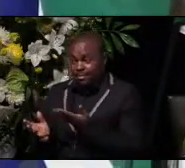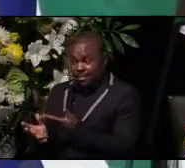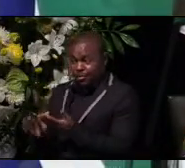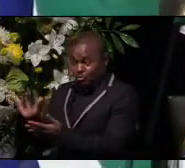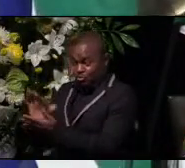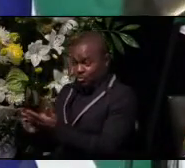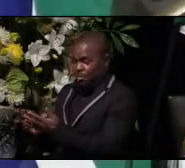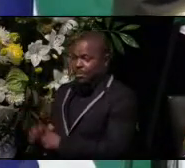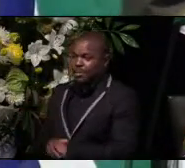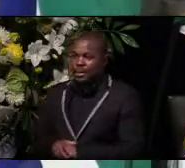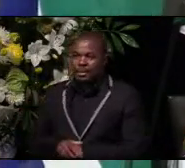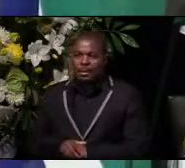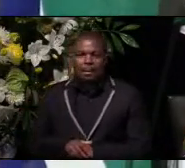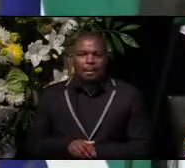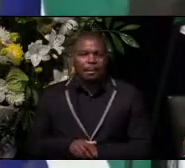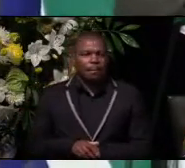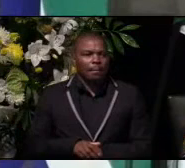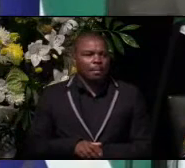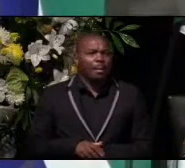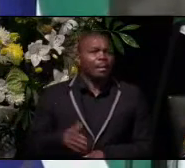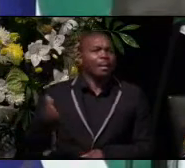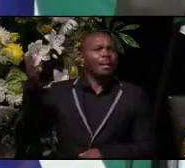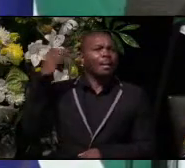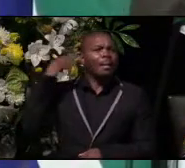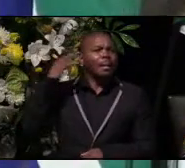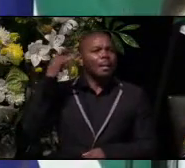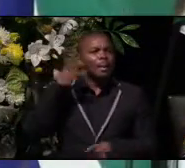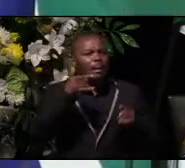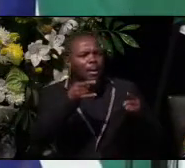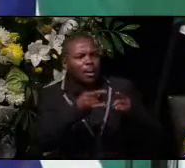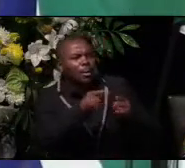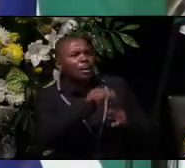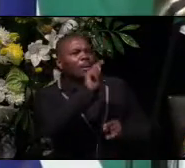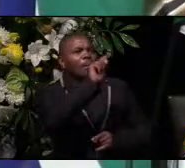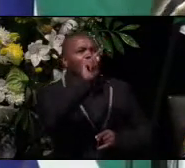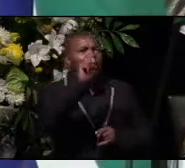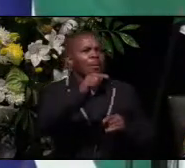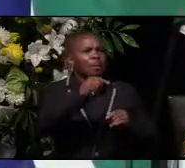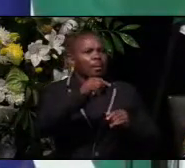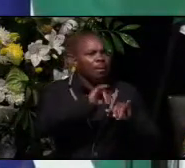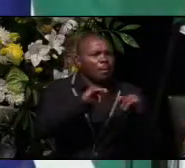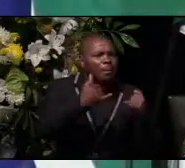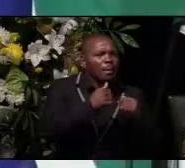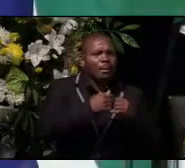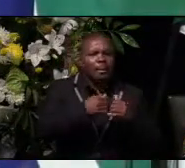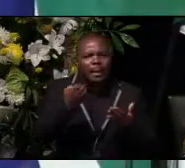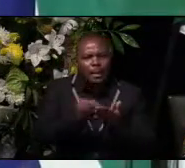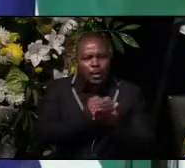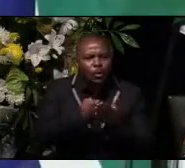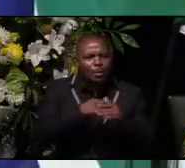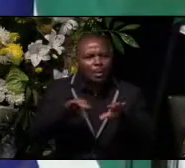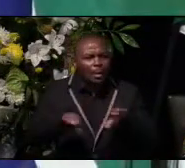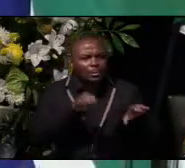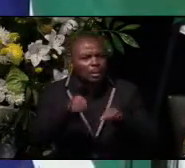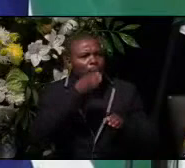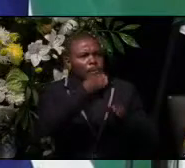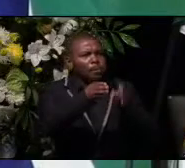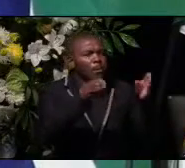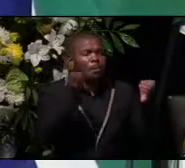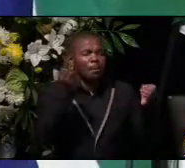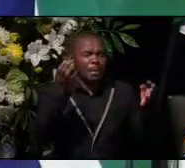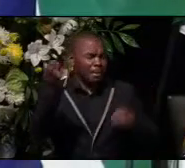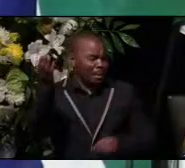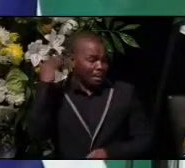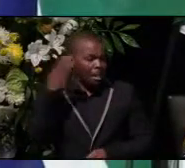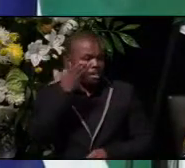where most warehouses which used to have economic activities have closed down